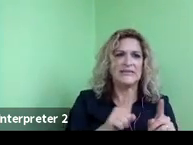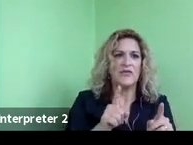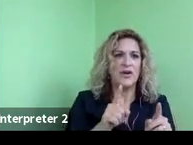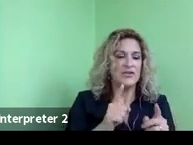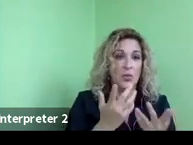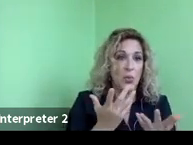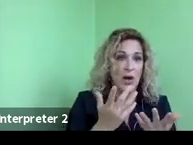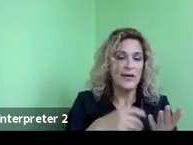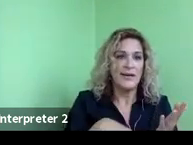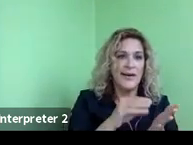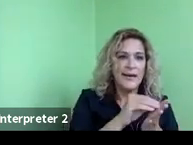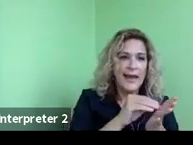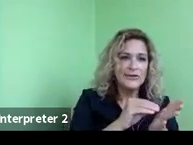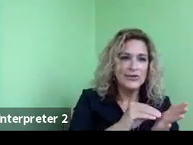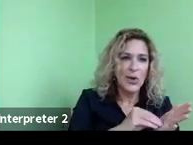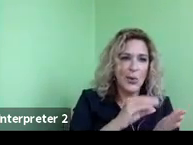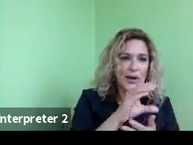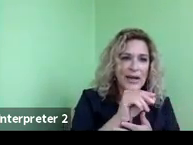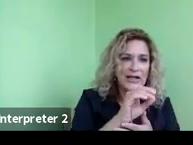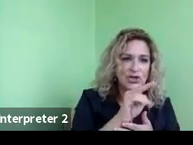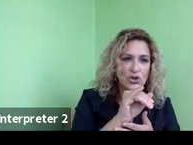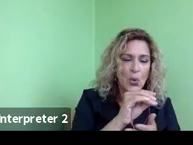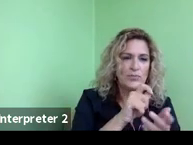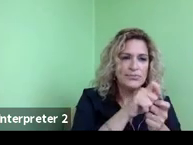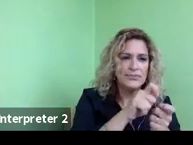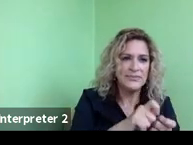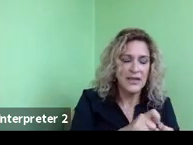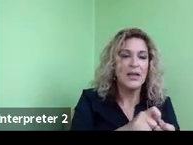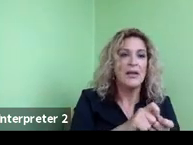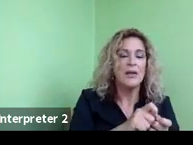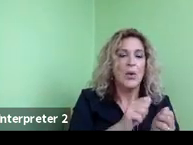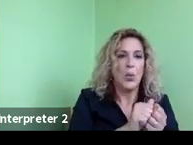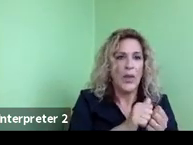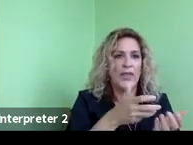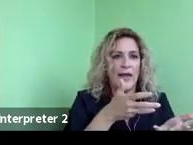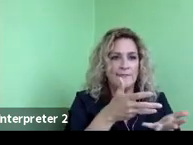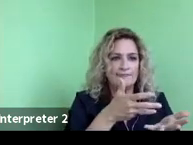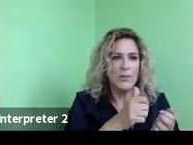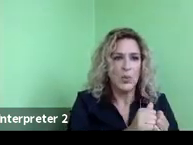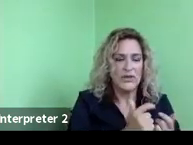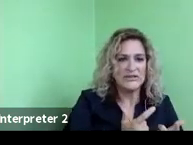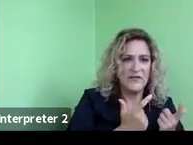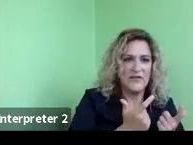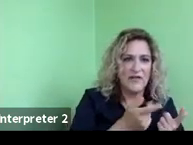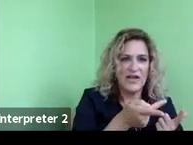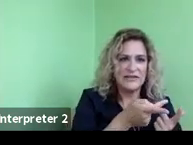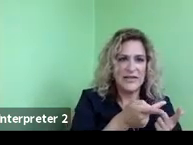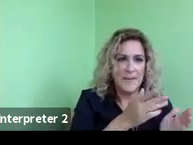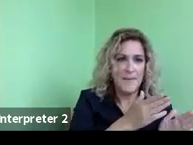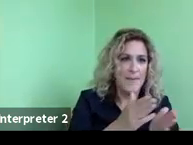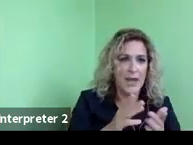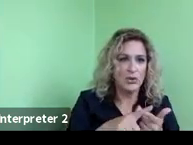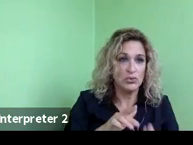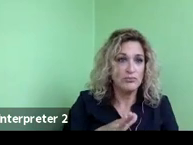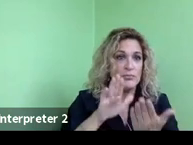through in great detail the conversations that the advocate had with the survivor as they were preparing to go in front of the